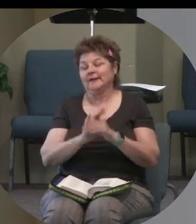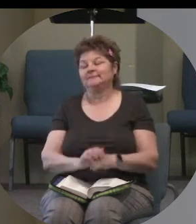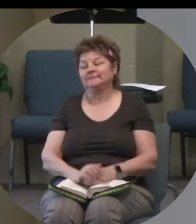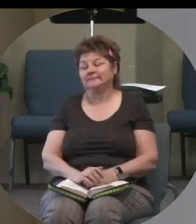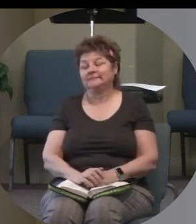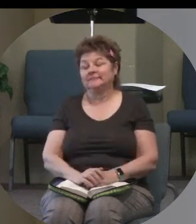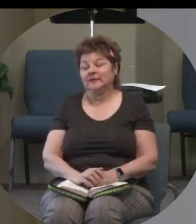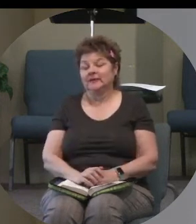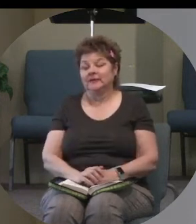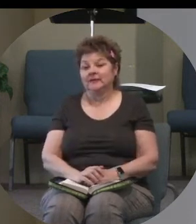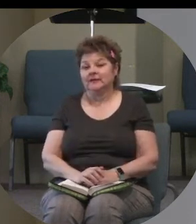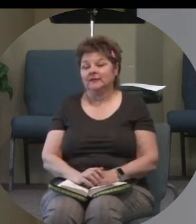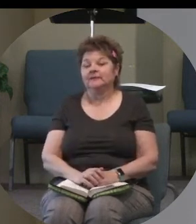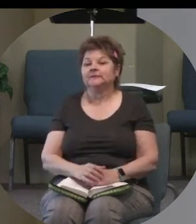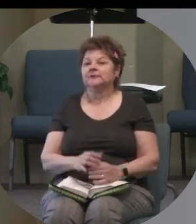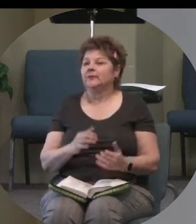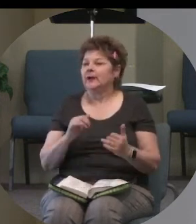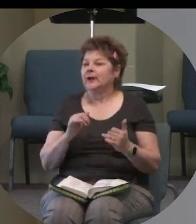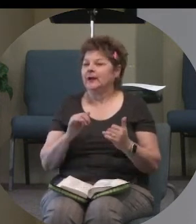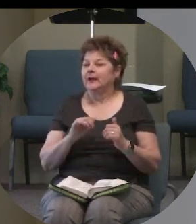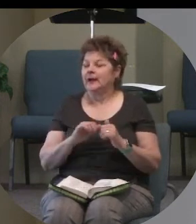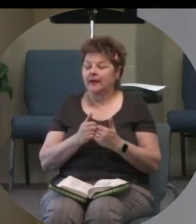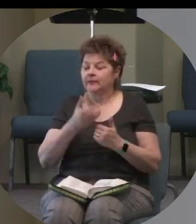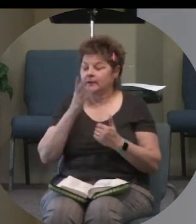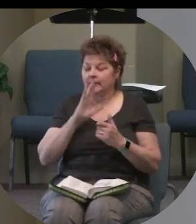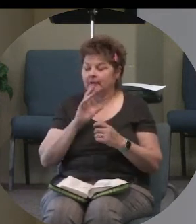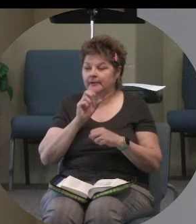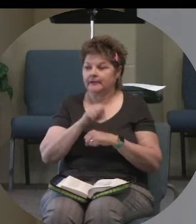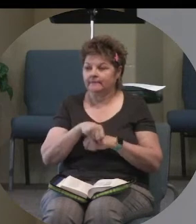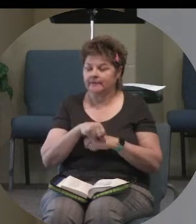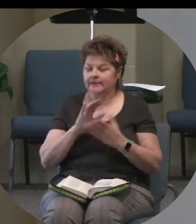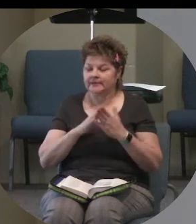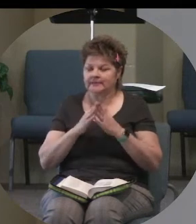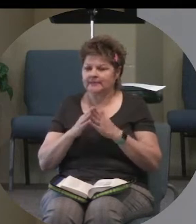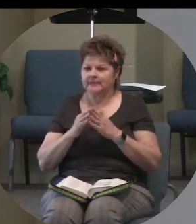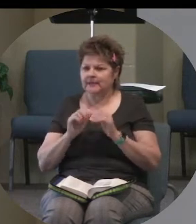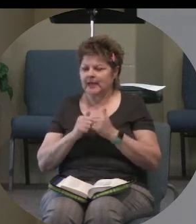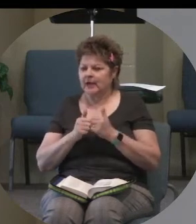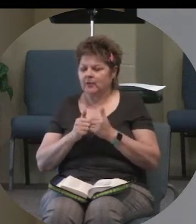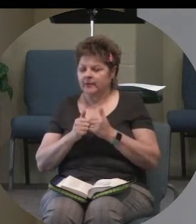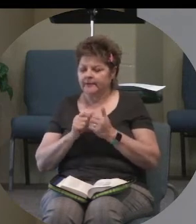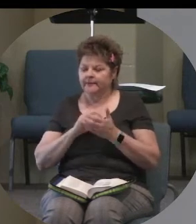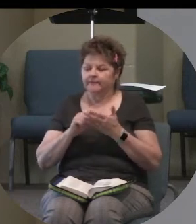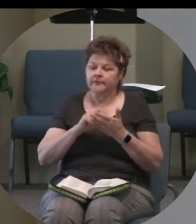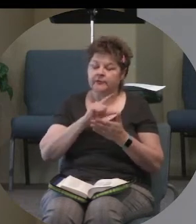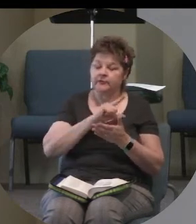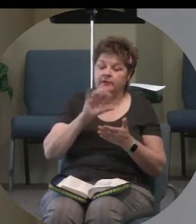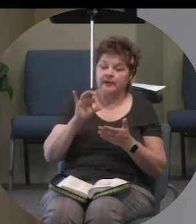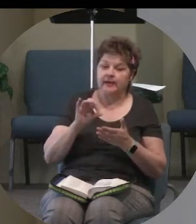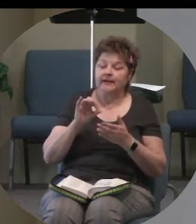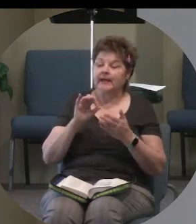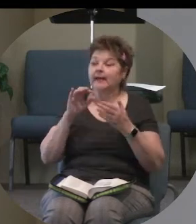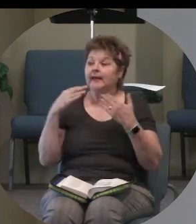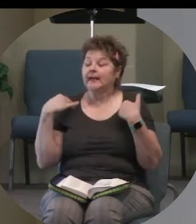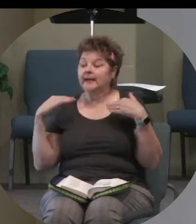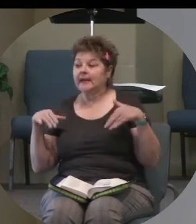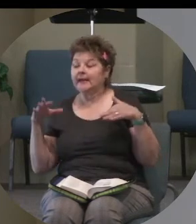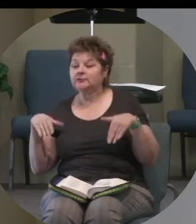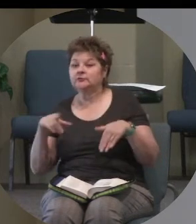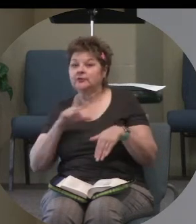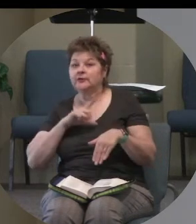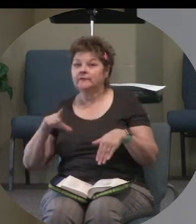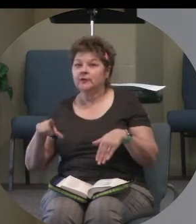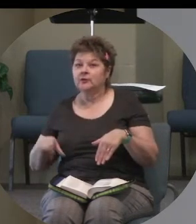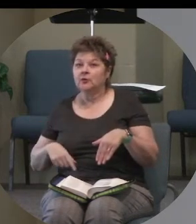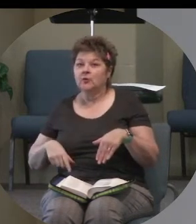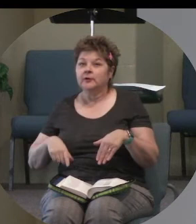Now, to recap how God defended the city, verse 35, it says, "And that night the angel of the Lord went out and struck down